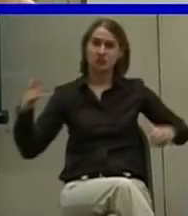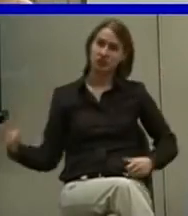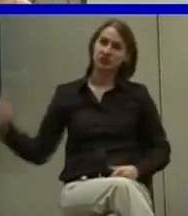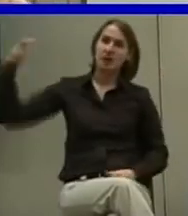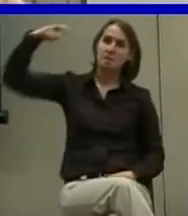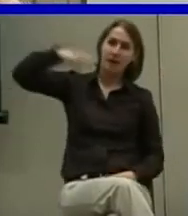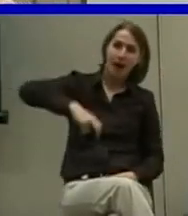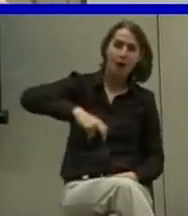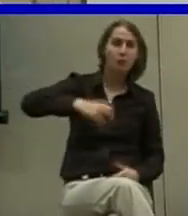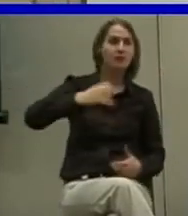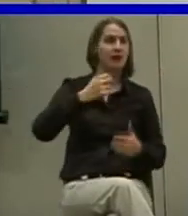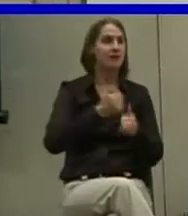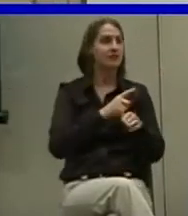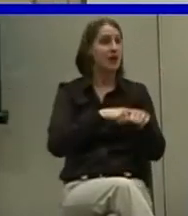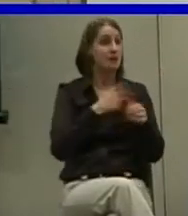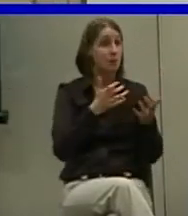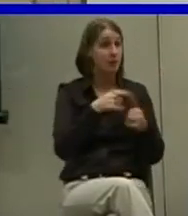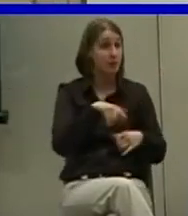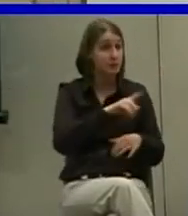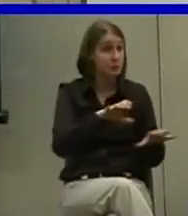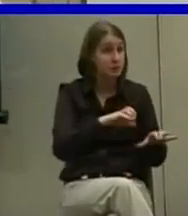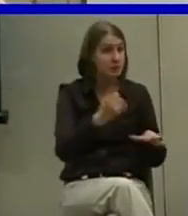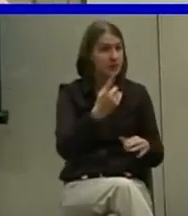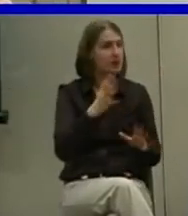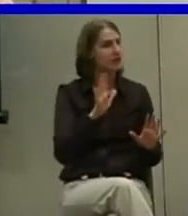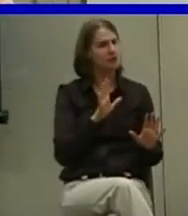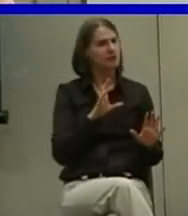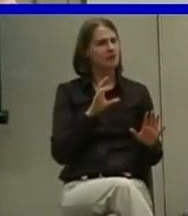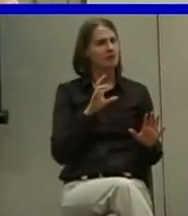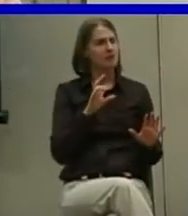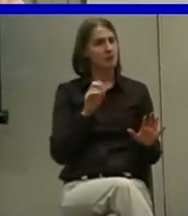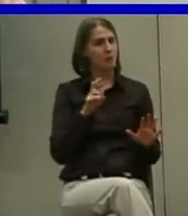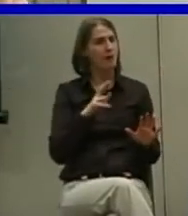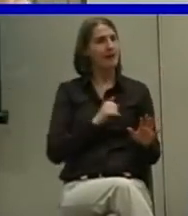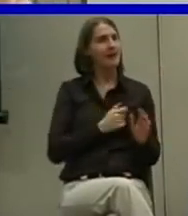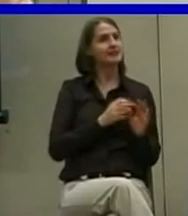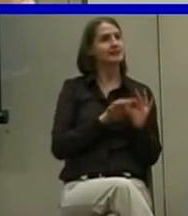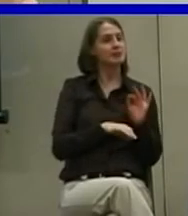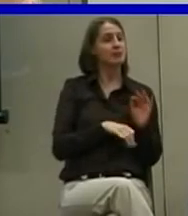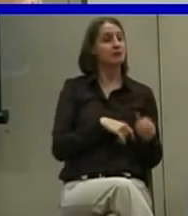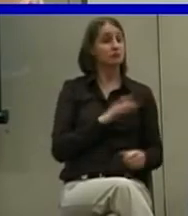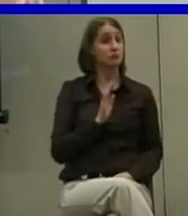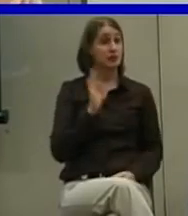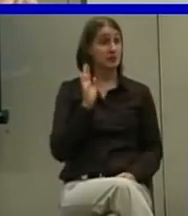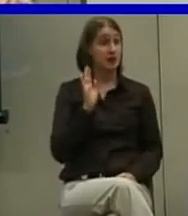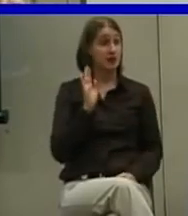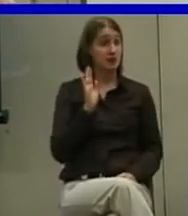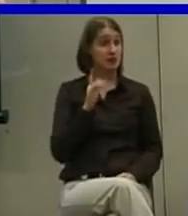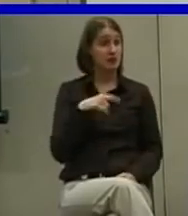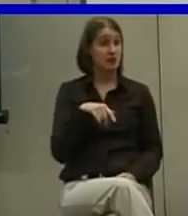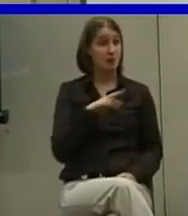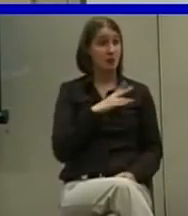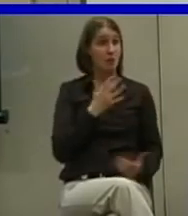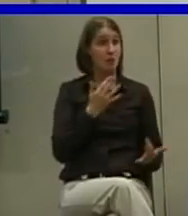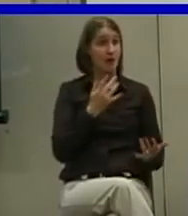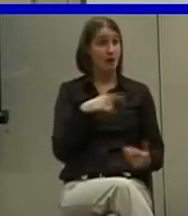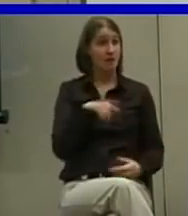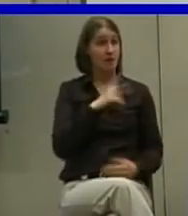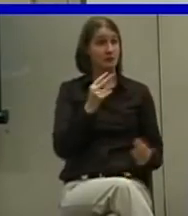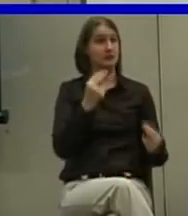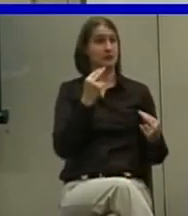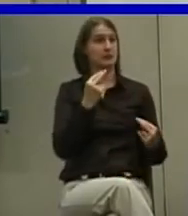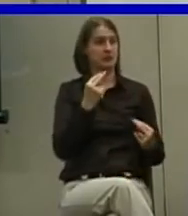when I want them to do something. Or I could say, raise my hand and wait for everybody to see me. What's the